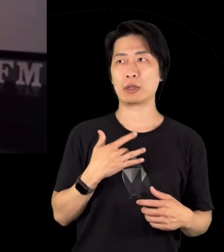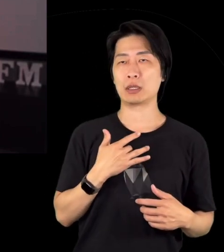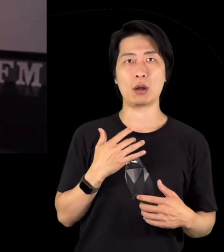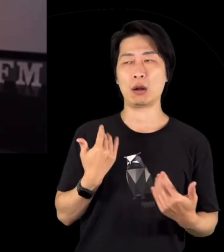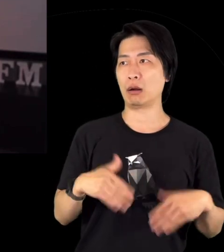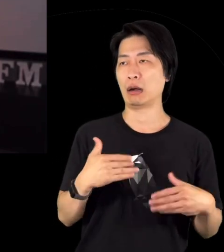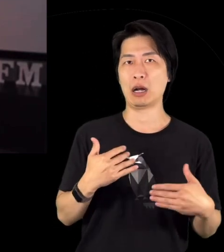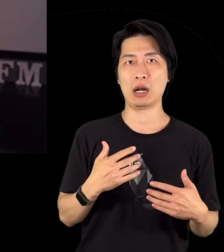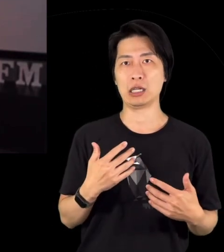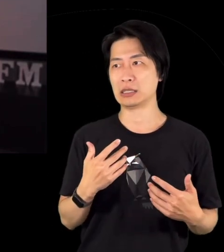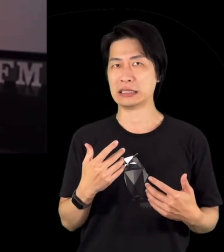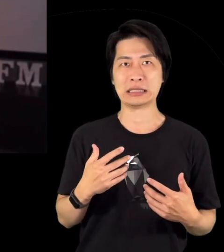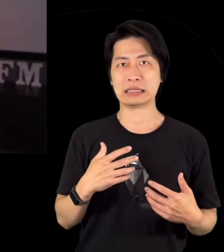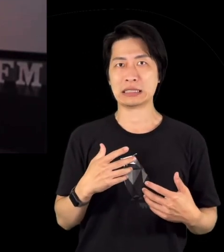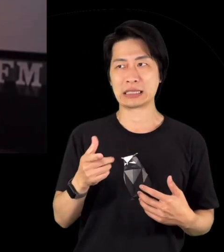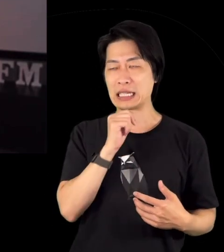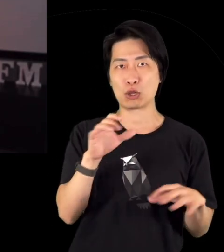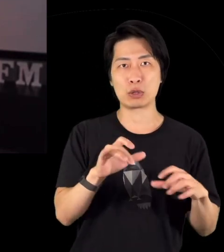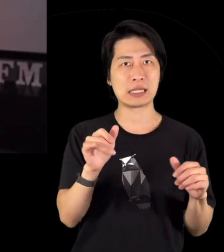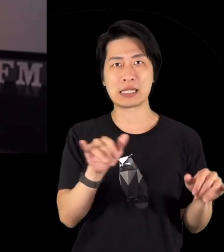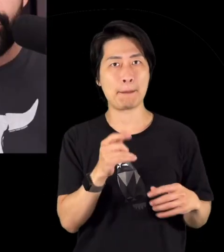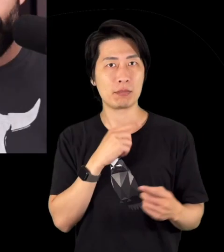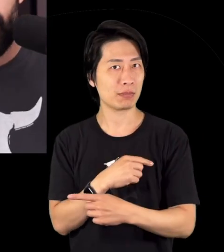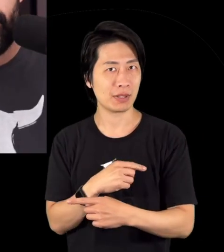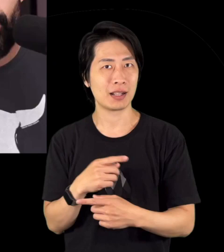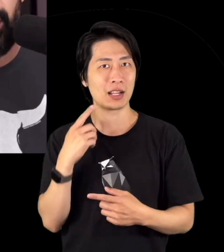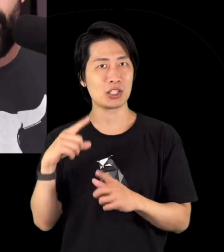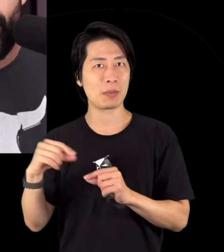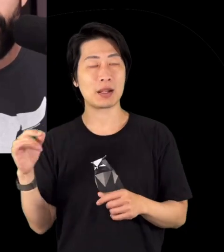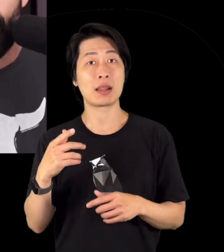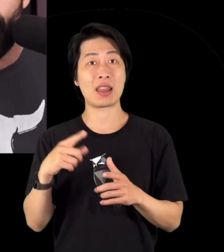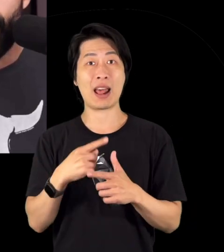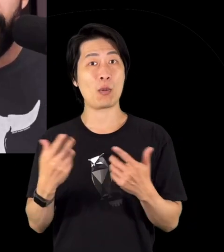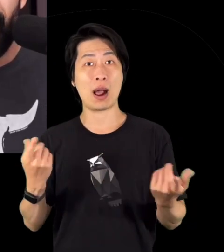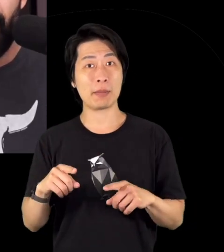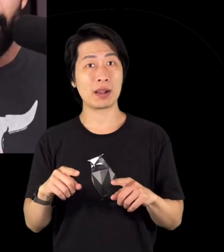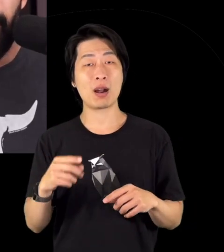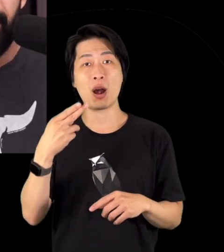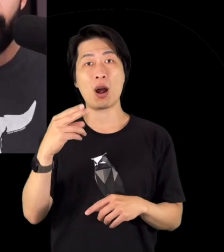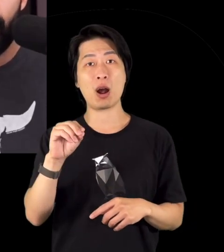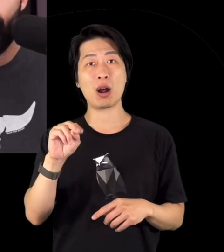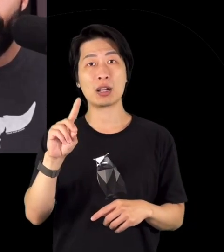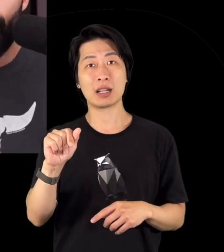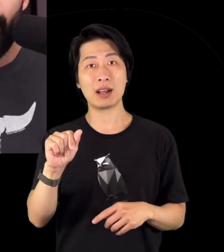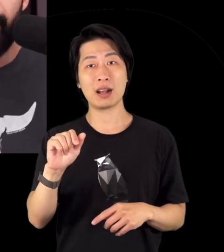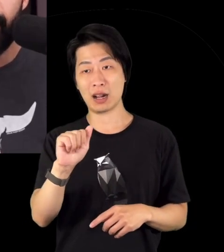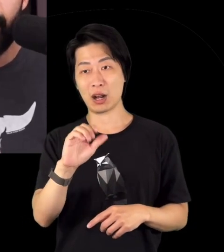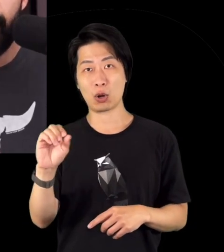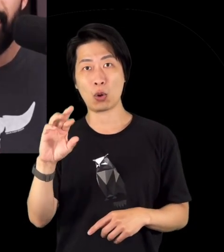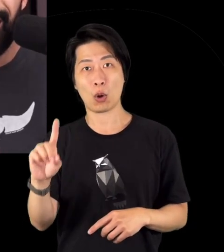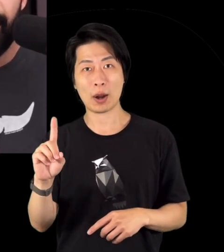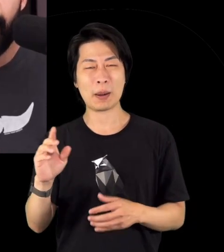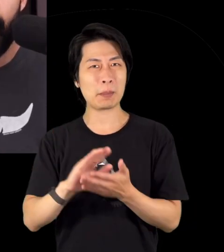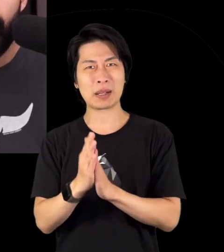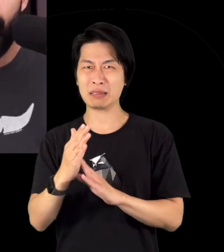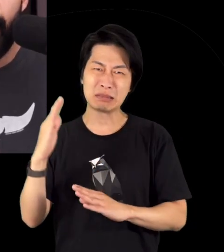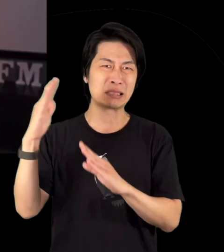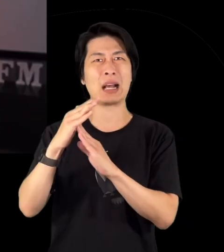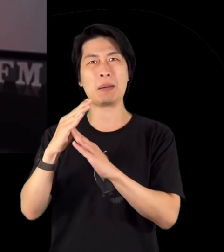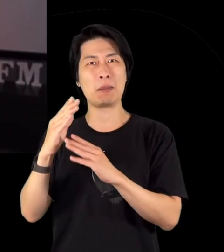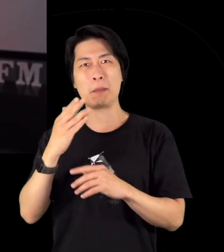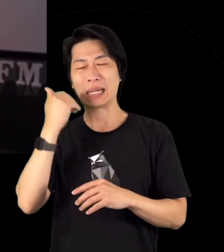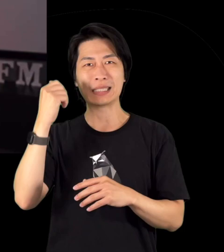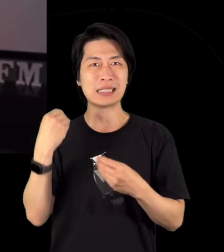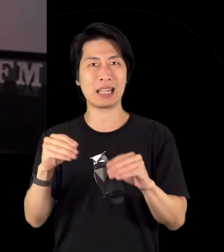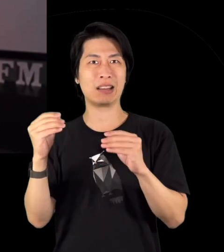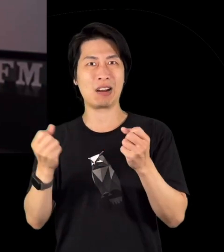the heat tremendously because they were not doing the same thing. So much so that the Honda Accord became the best-selling car in the United States in 1989. And